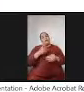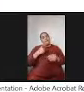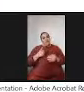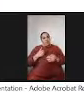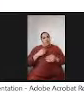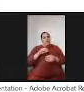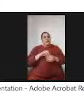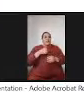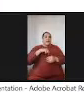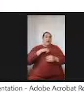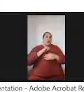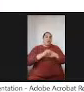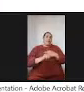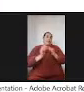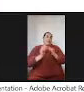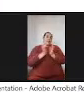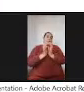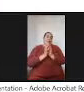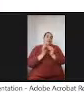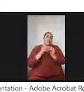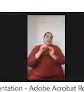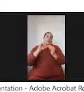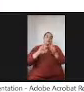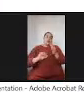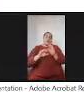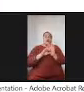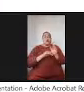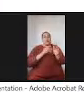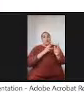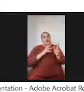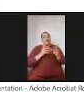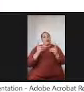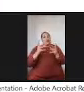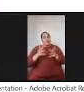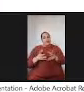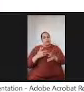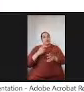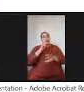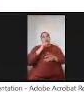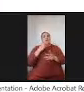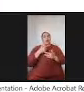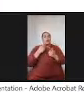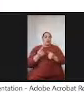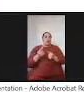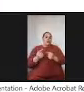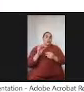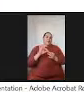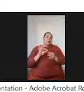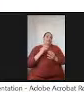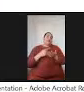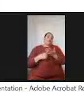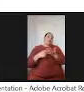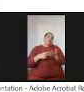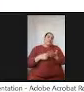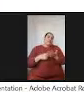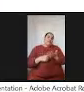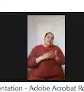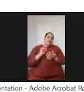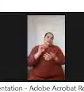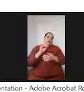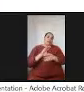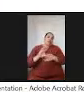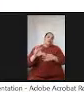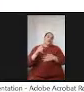our monthly meetings with the sub-program manager as well as the director, where we do specifically discuss the allocation of